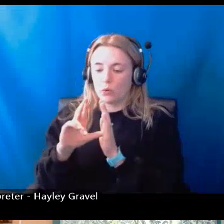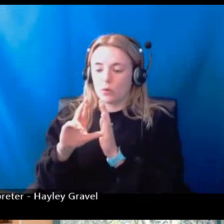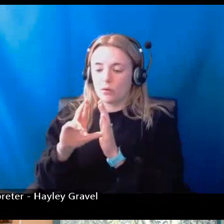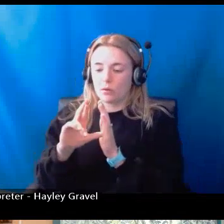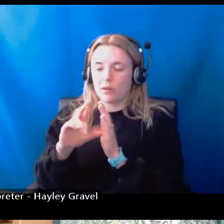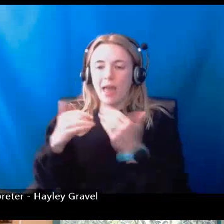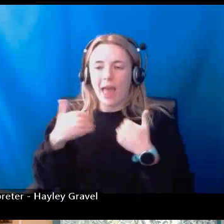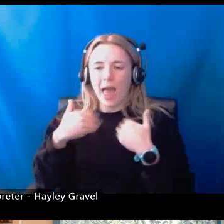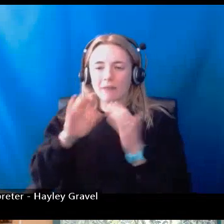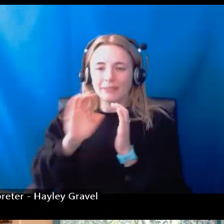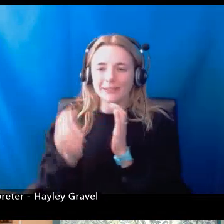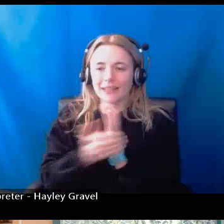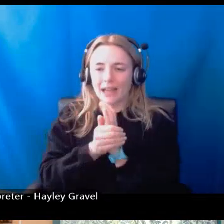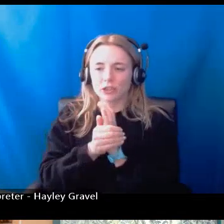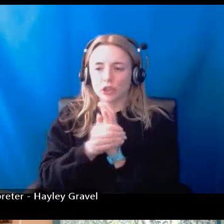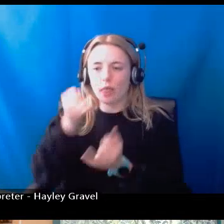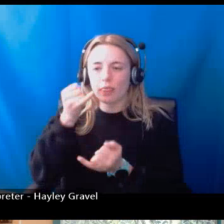that